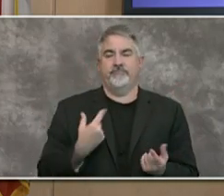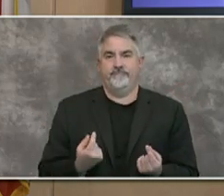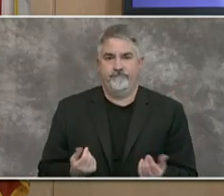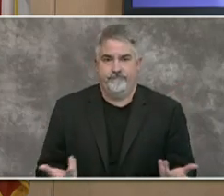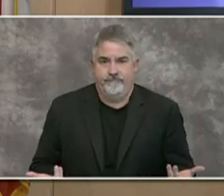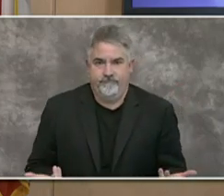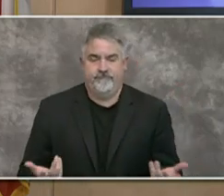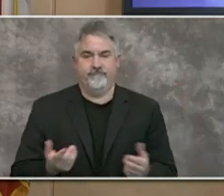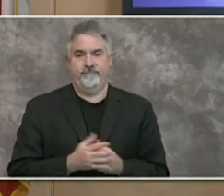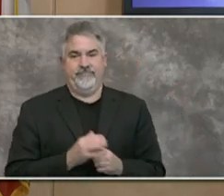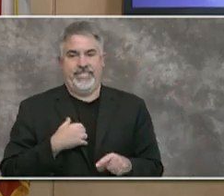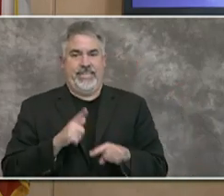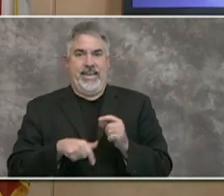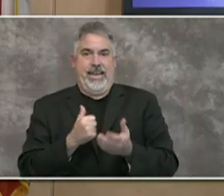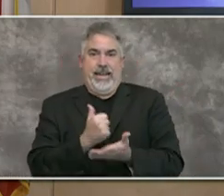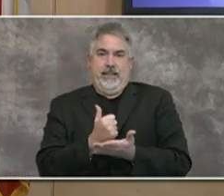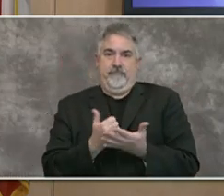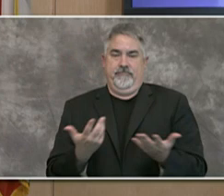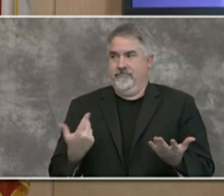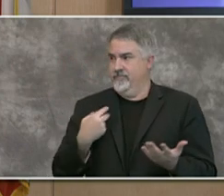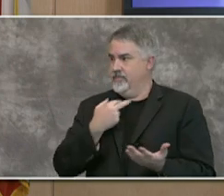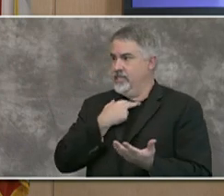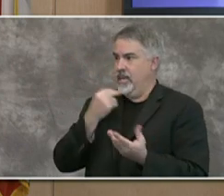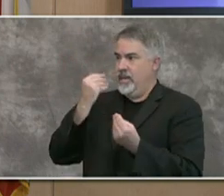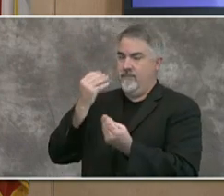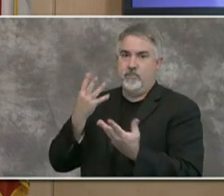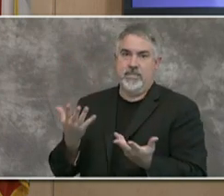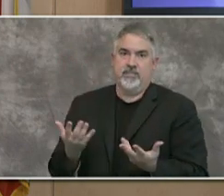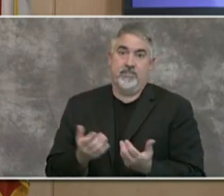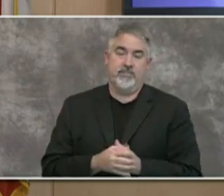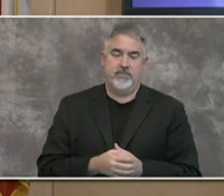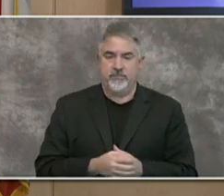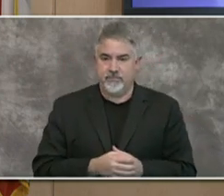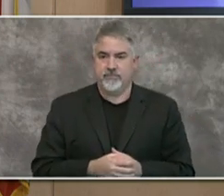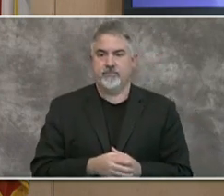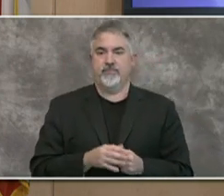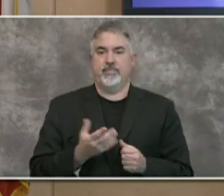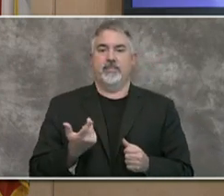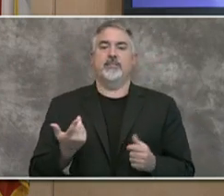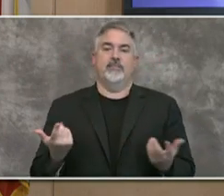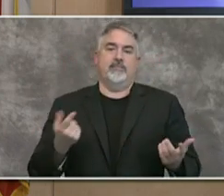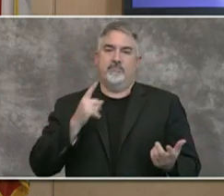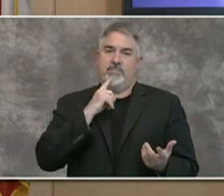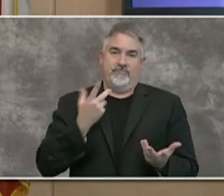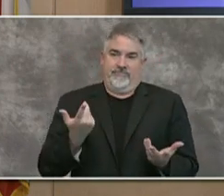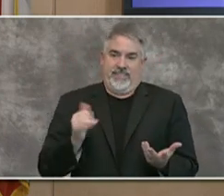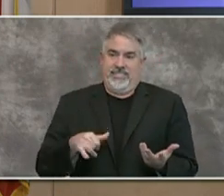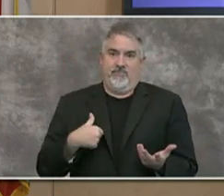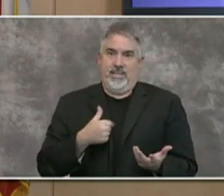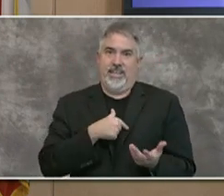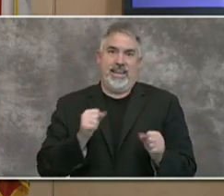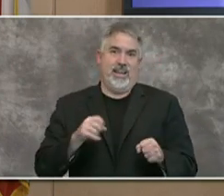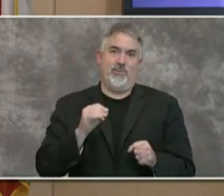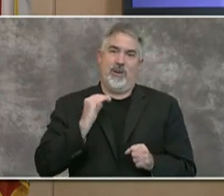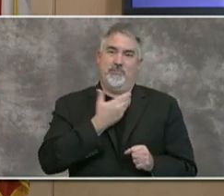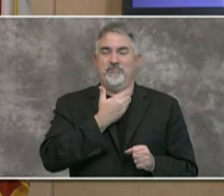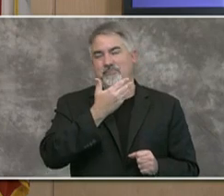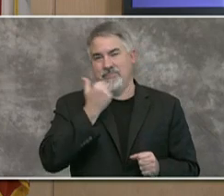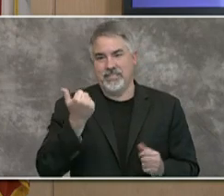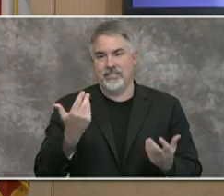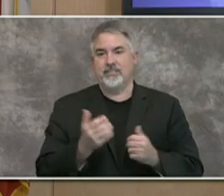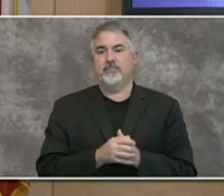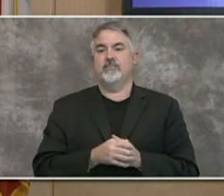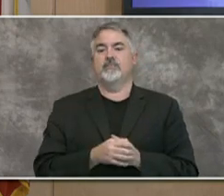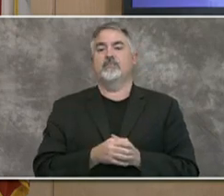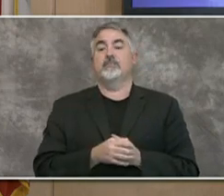is that doesn't exist. And so we cannot give you something that does not exist. But when it does, trust us, the public in San Diego